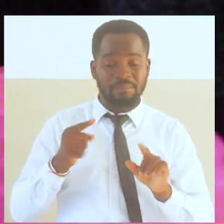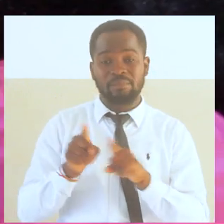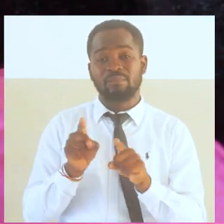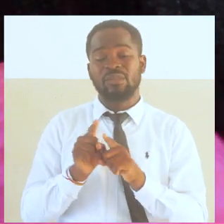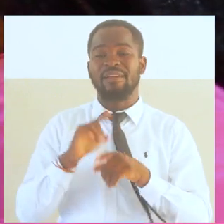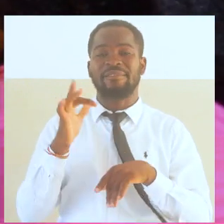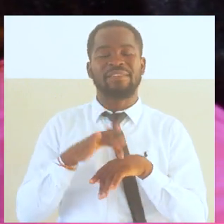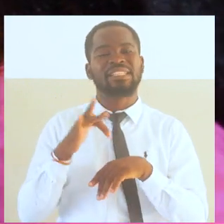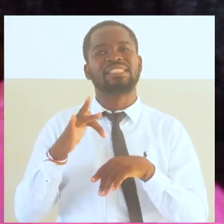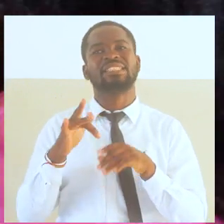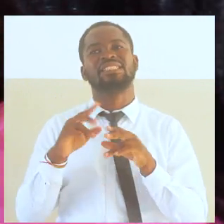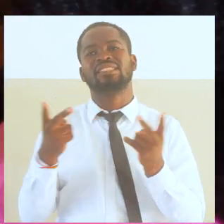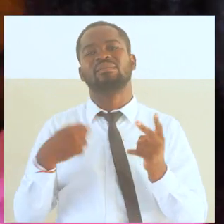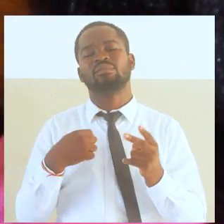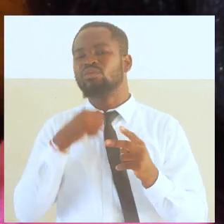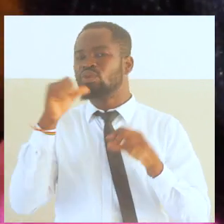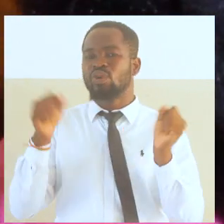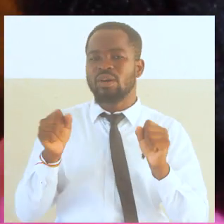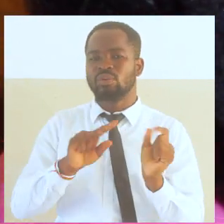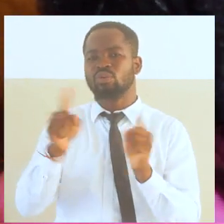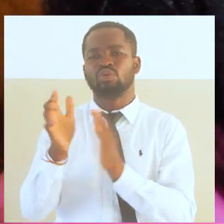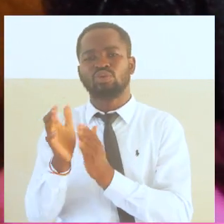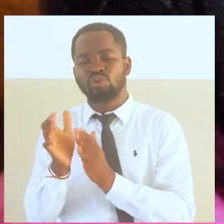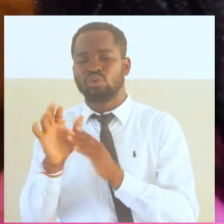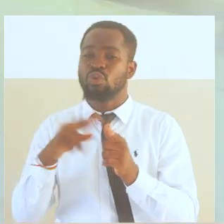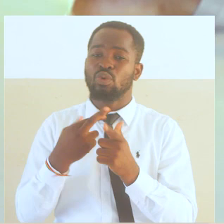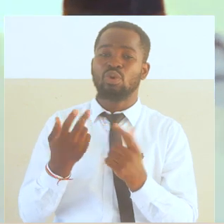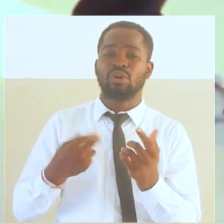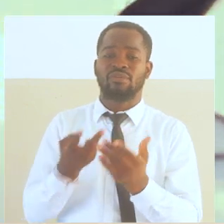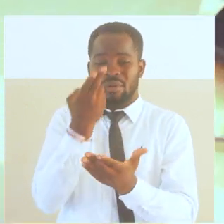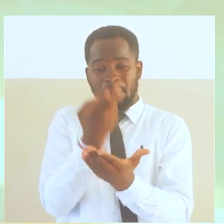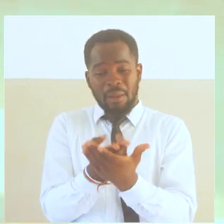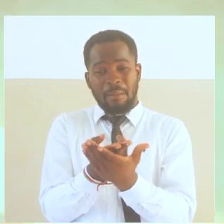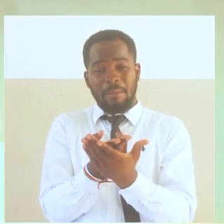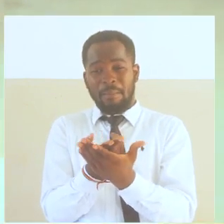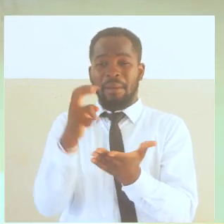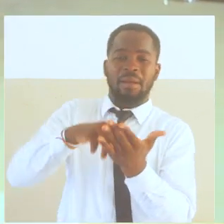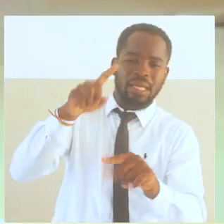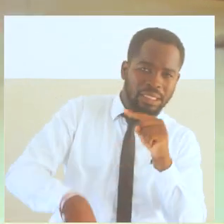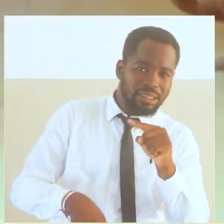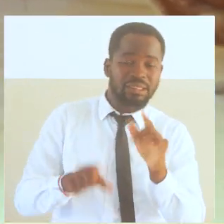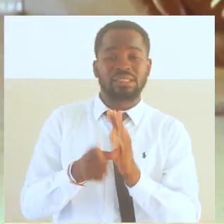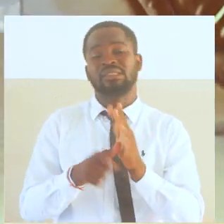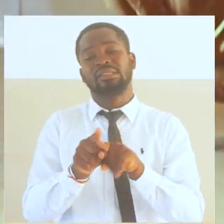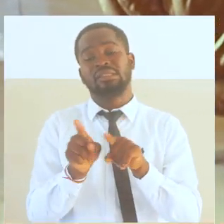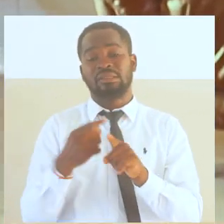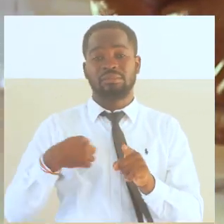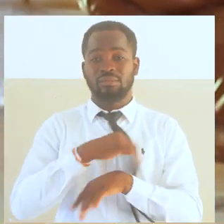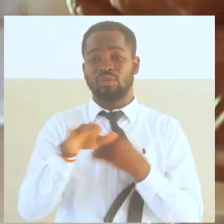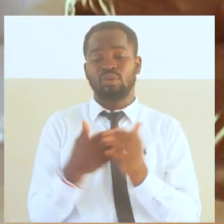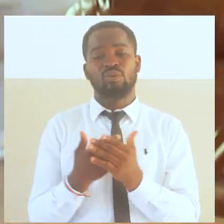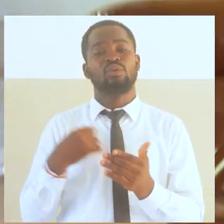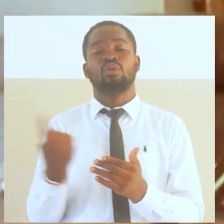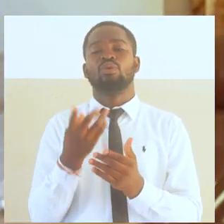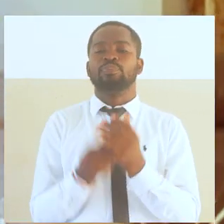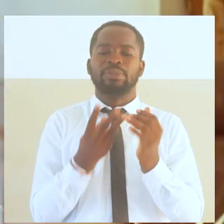and I will never amount to anything. My life is just stuck to this. This is me. Like, nothing can